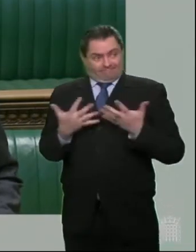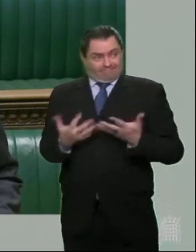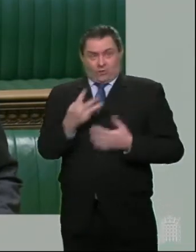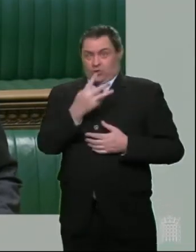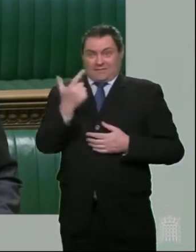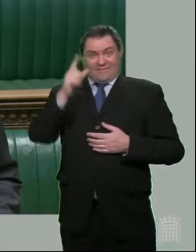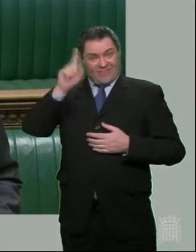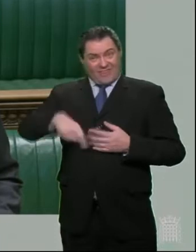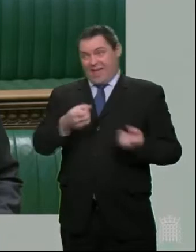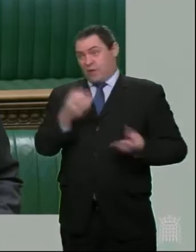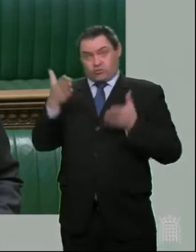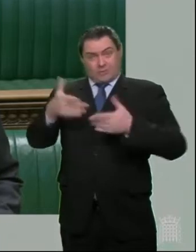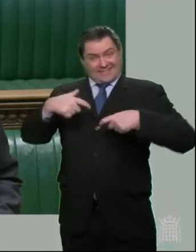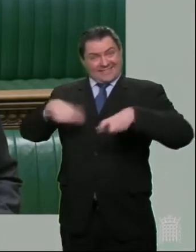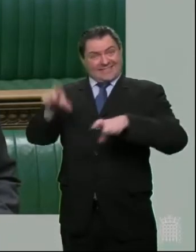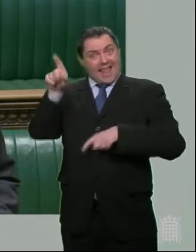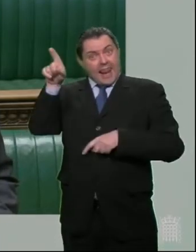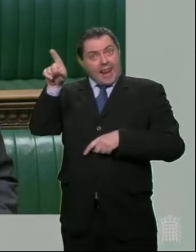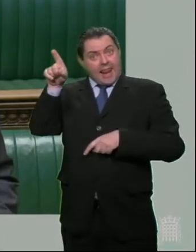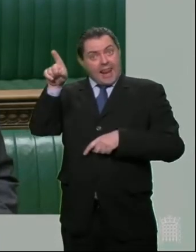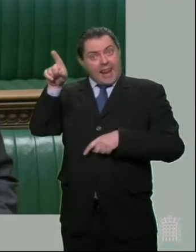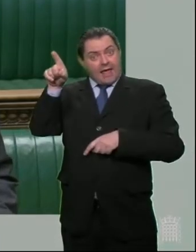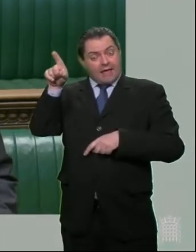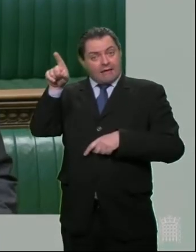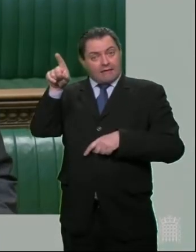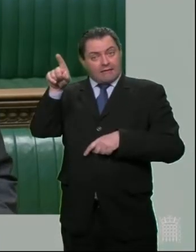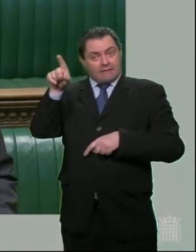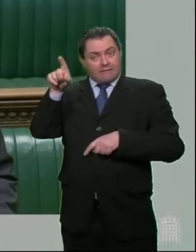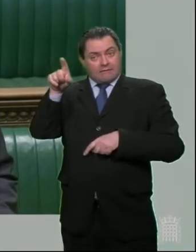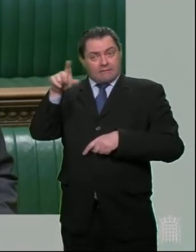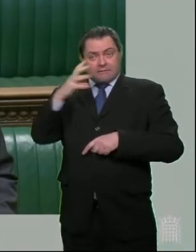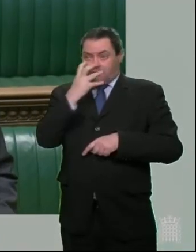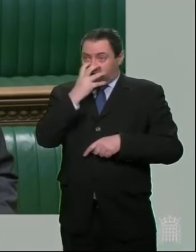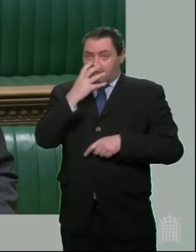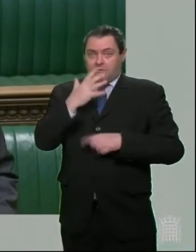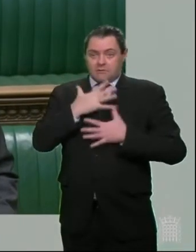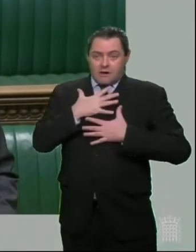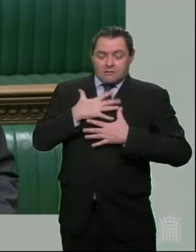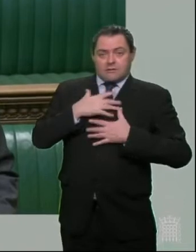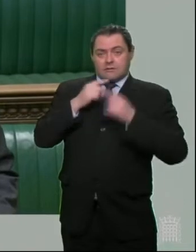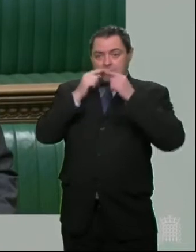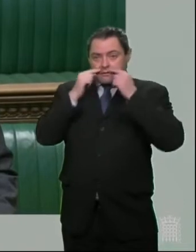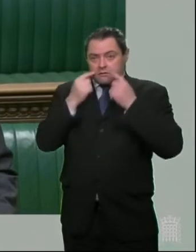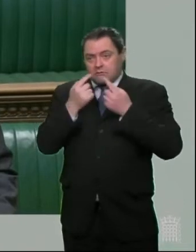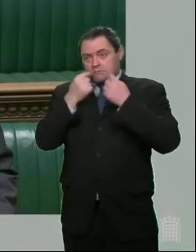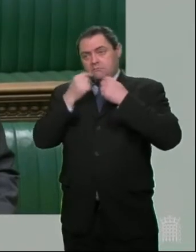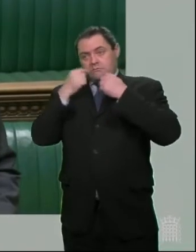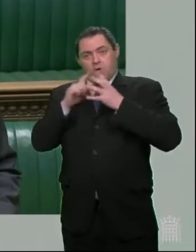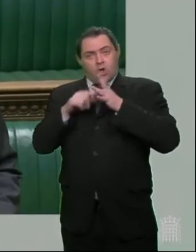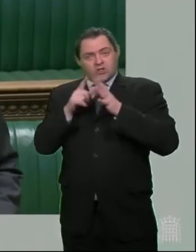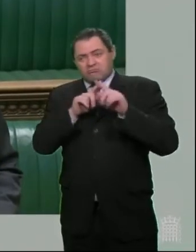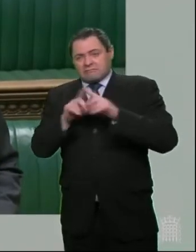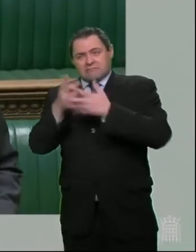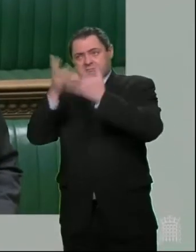people are struggling with COVID in our hospitals. And I think what the country wants is for us to come together as a parliament